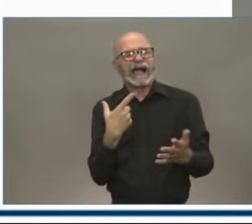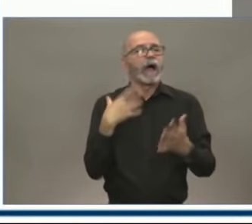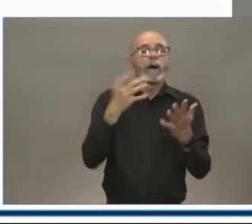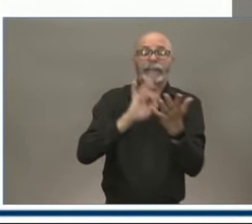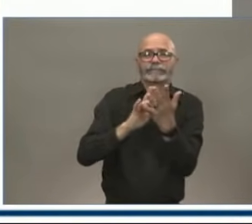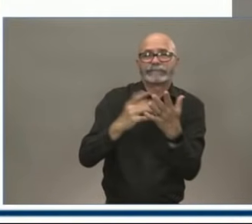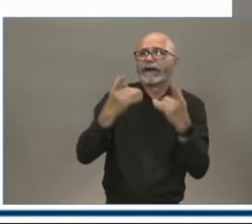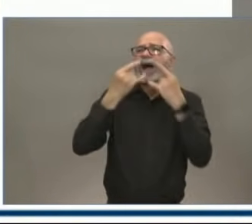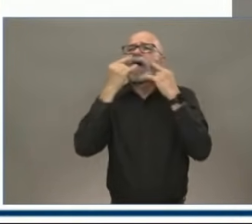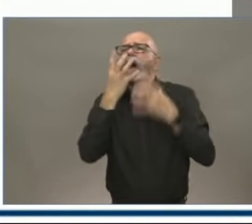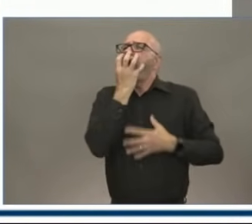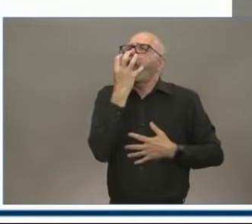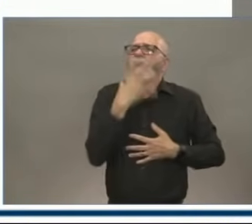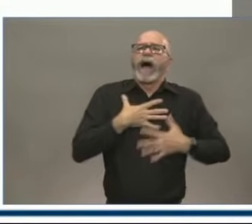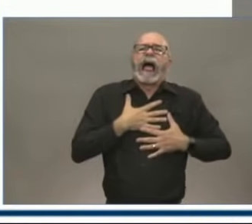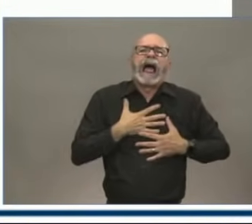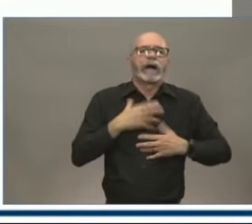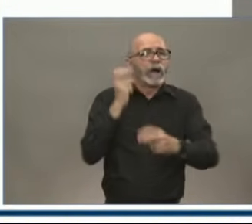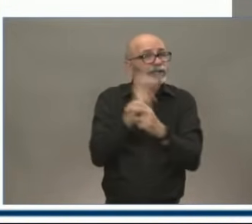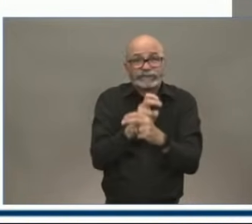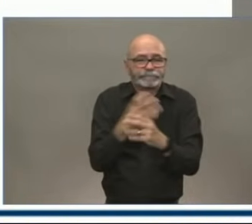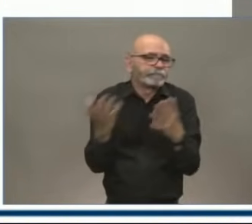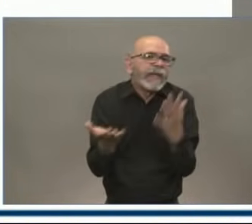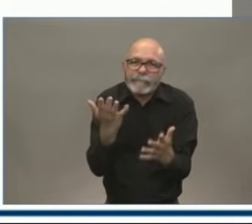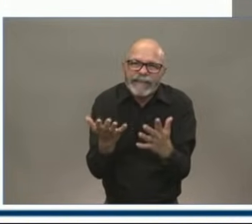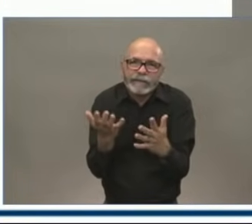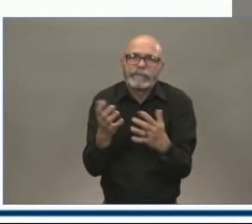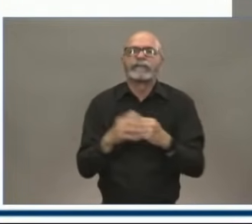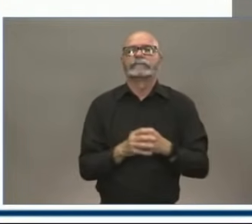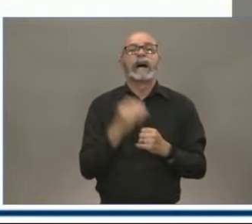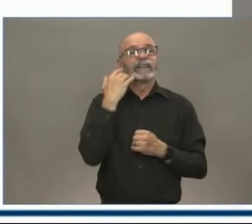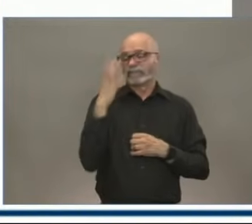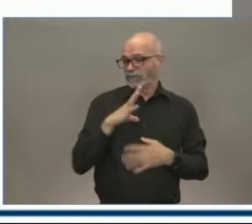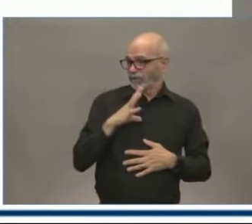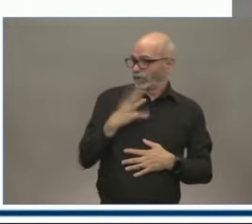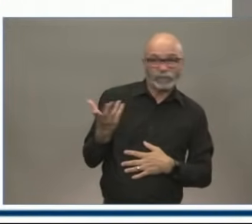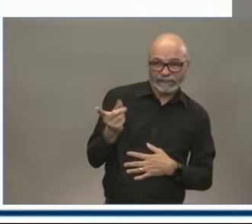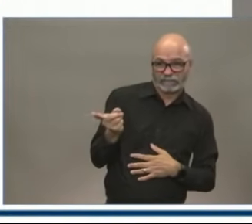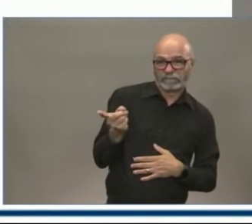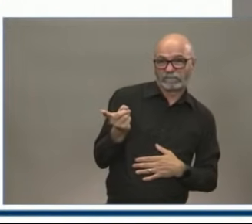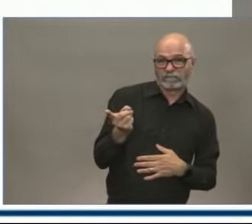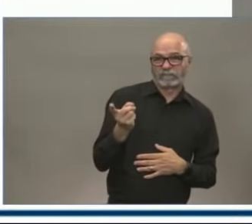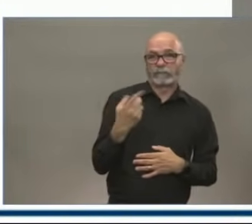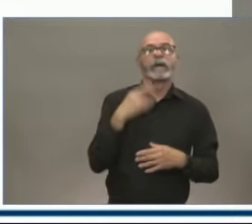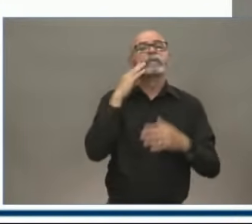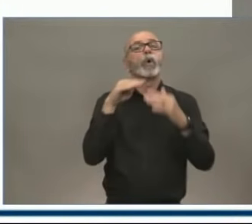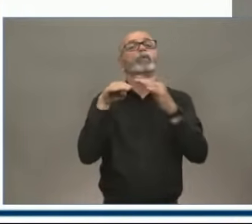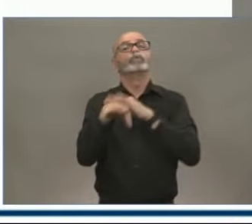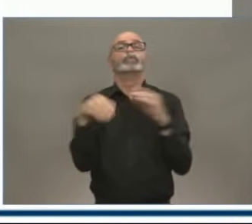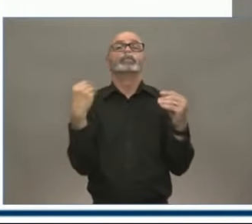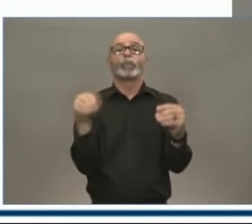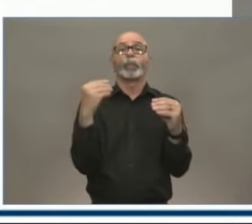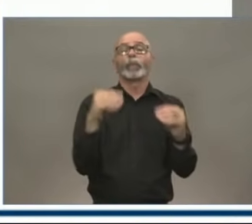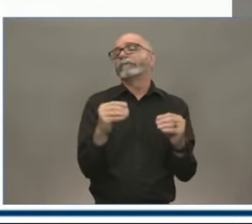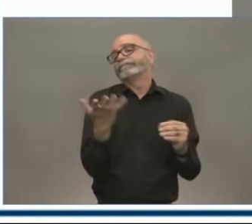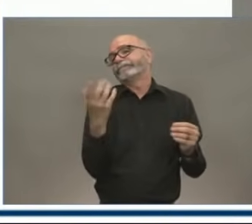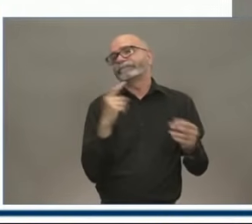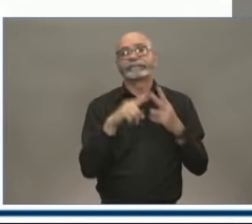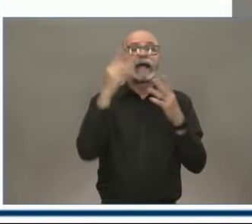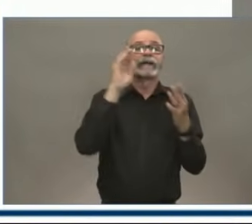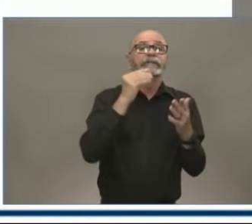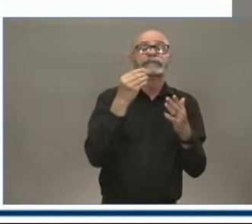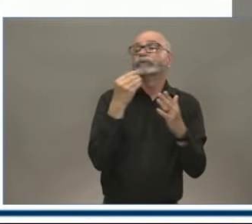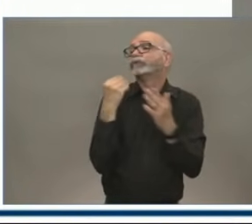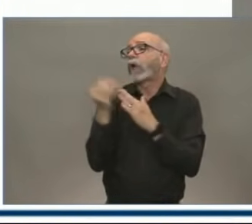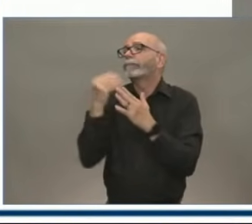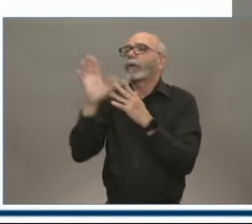up environments where people are denied access to public spaces like stores or public services, like a bus, because they